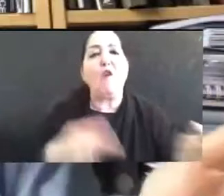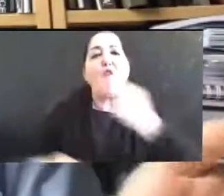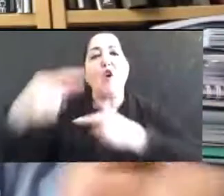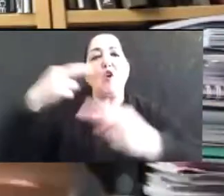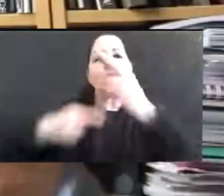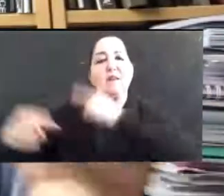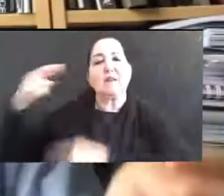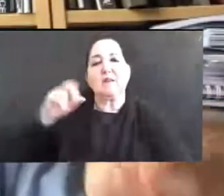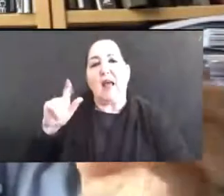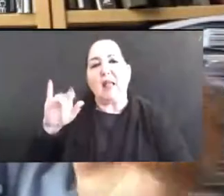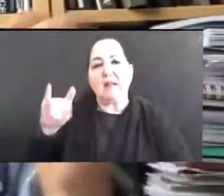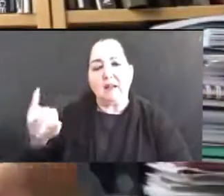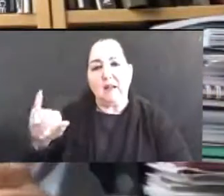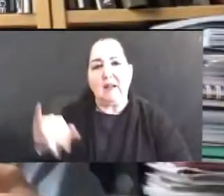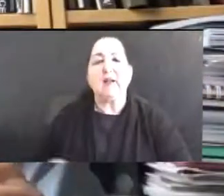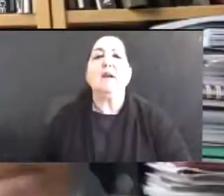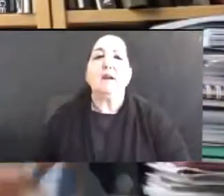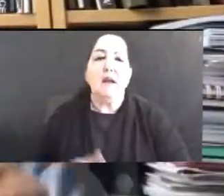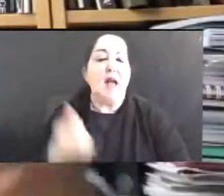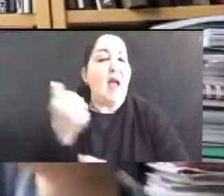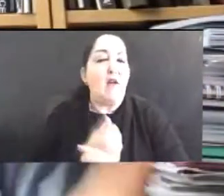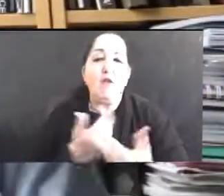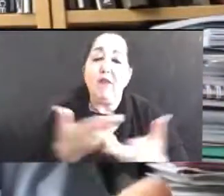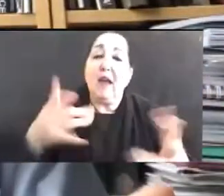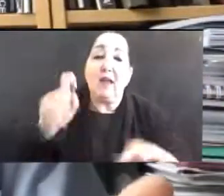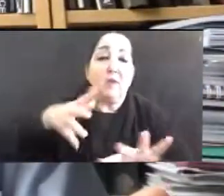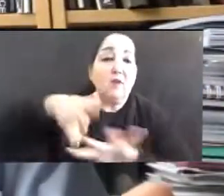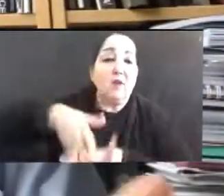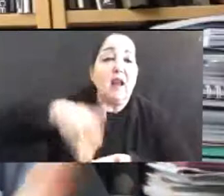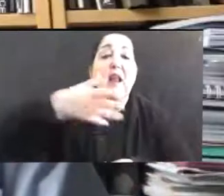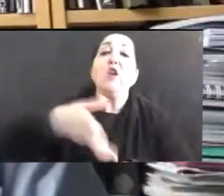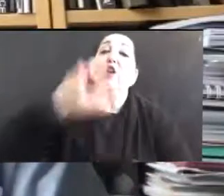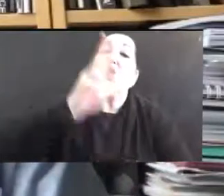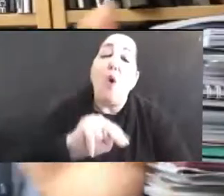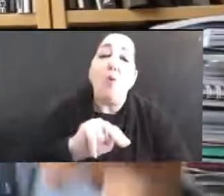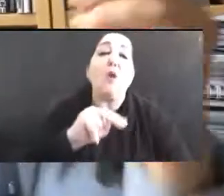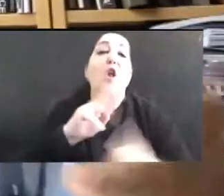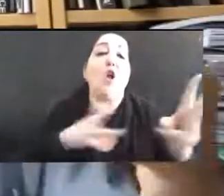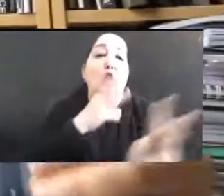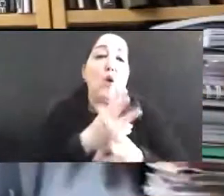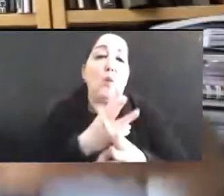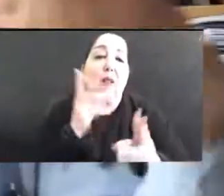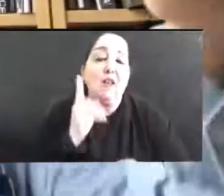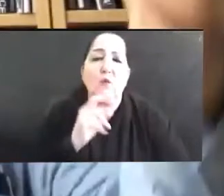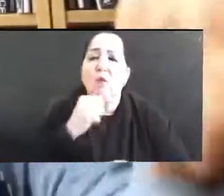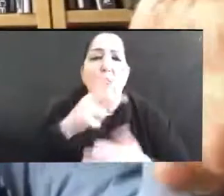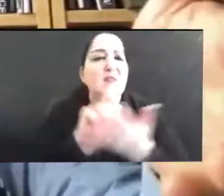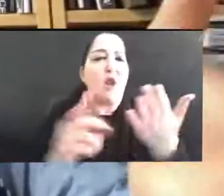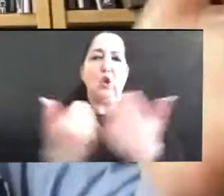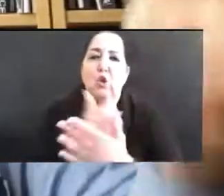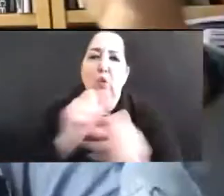yeses. Every yes has to be located in its own local history. So decoloniality don't design the